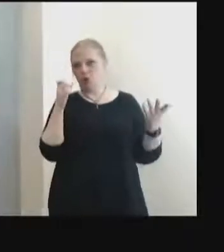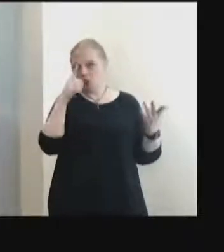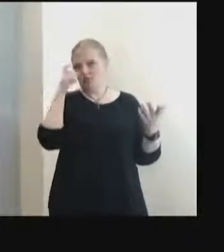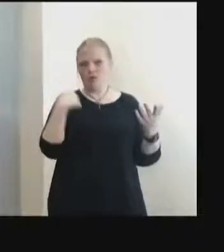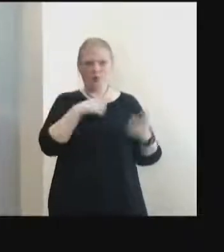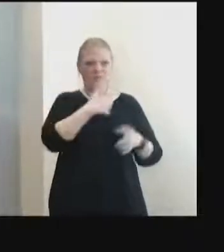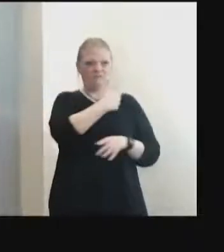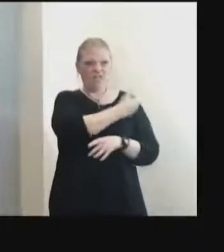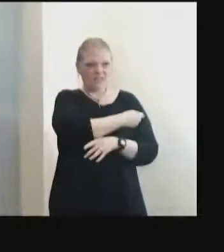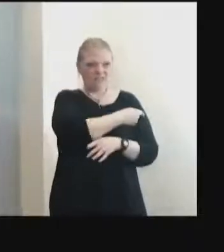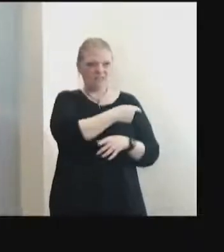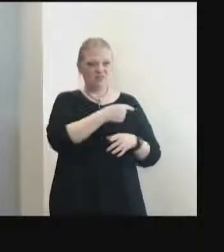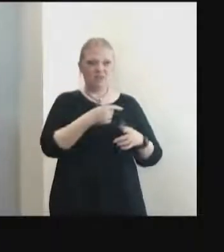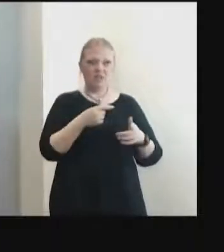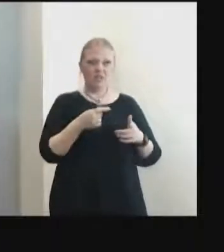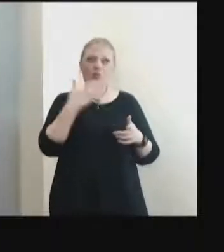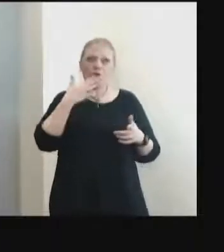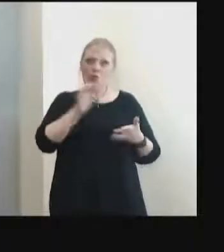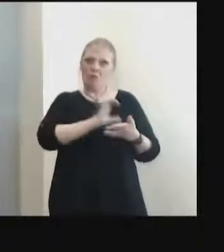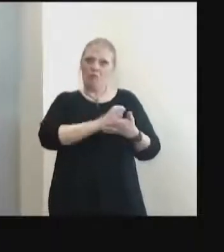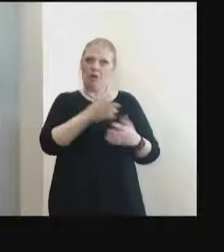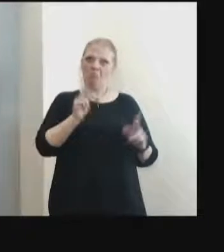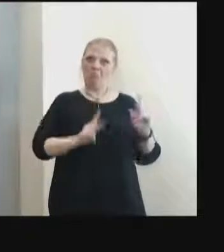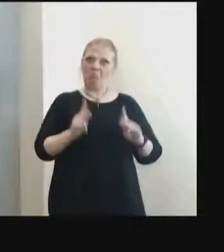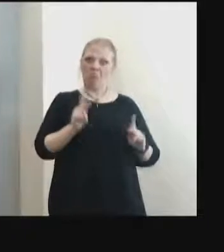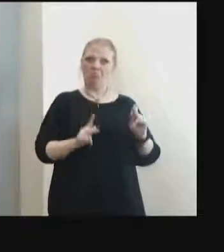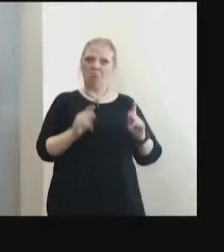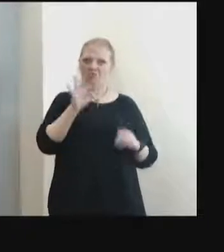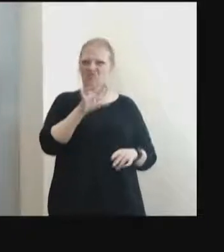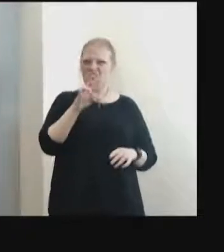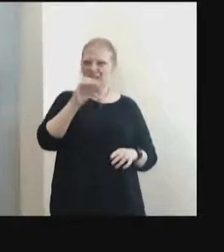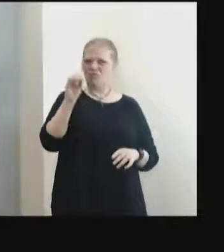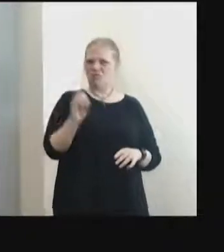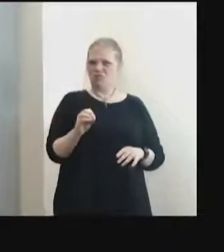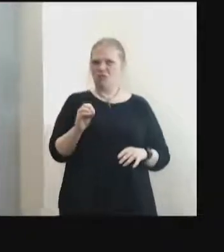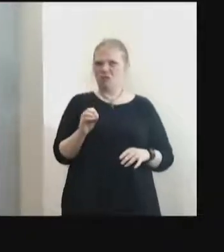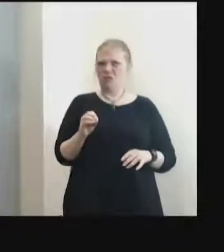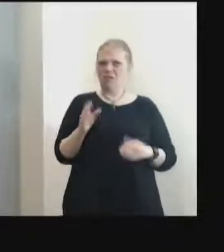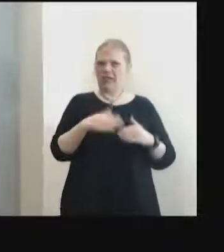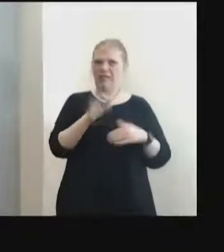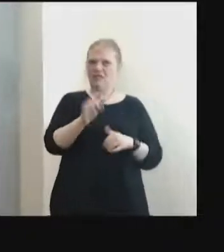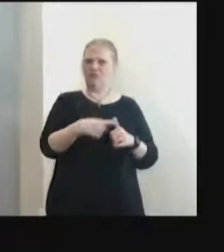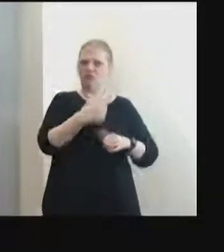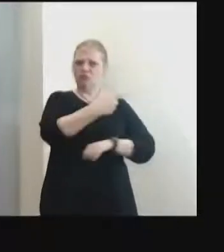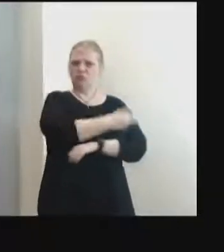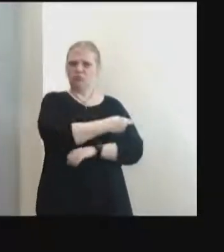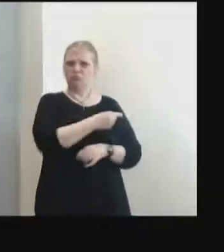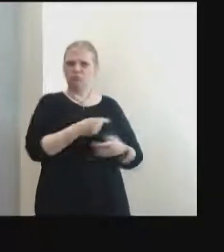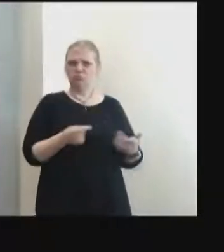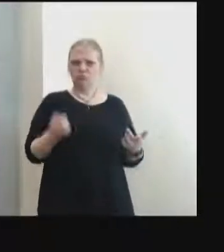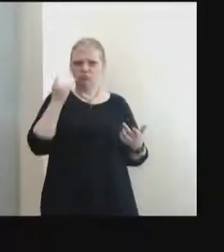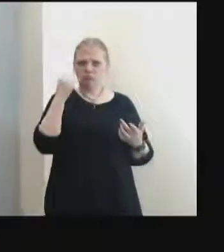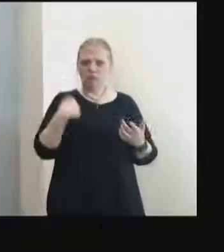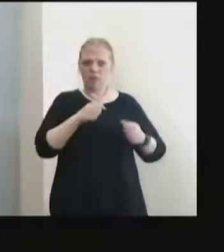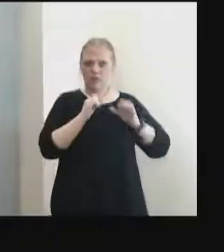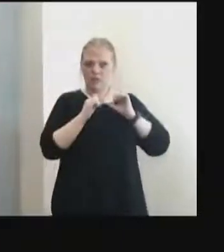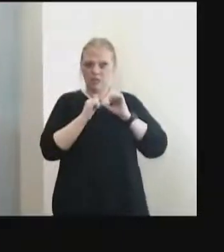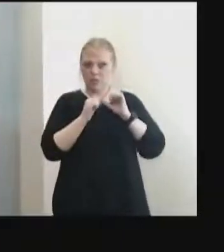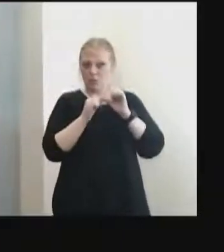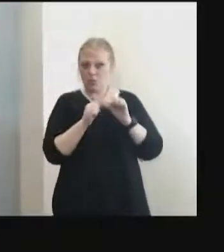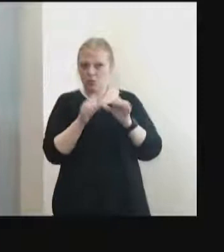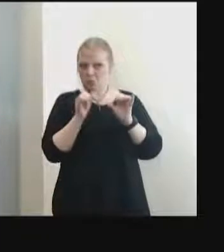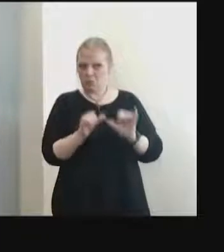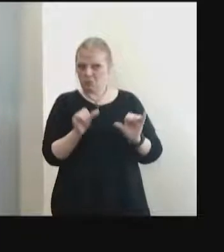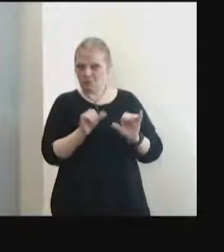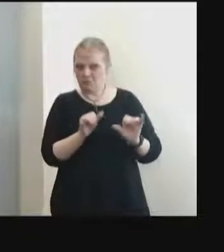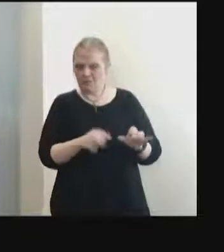such a significant amount of our population, 57% have received at least the first dose. If we continue down that trend, and I'm